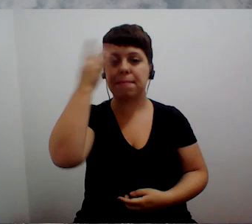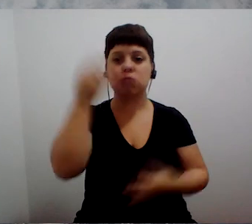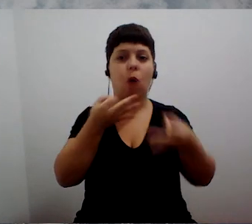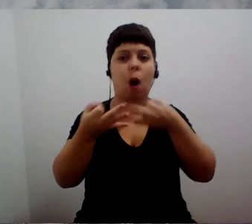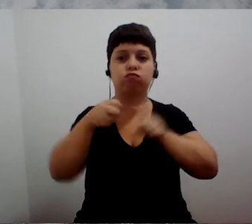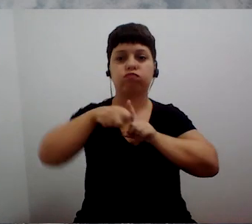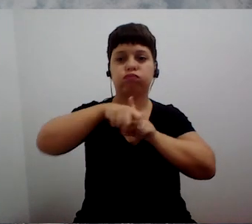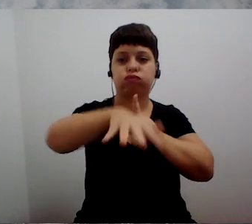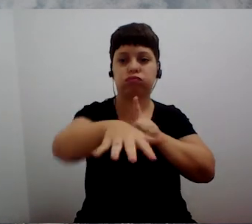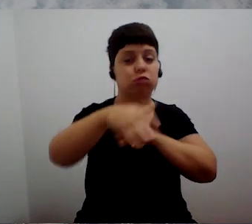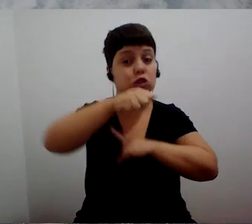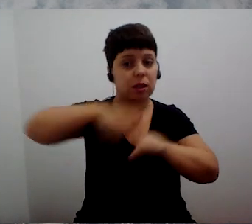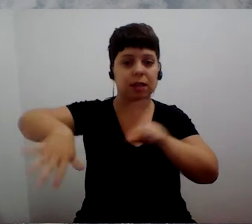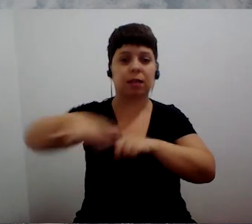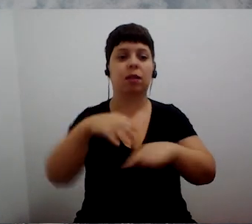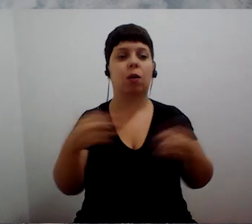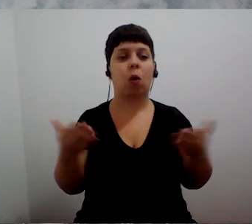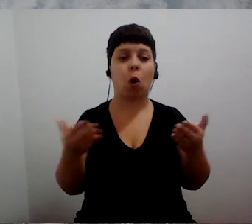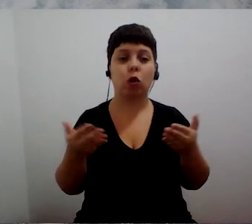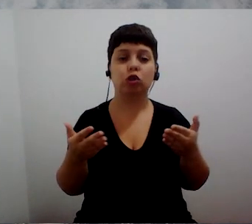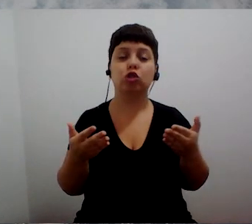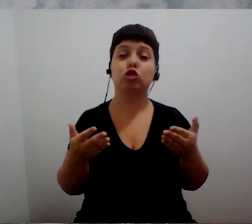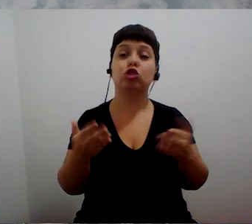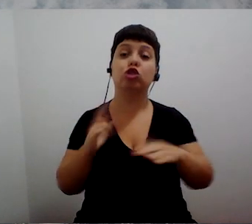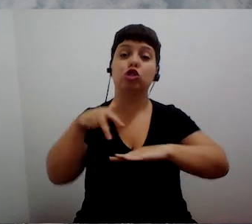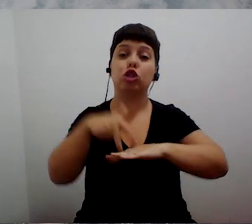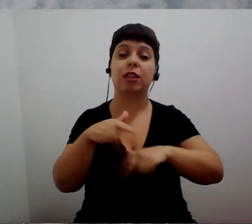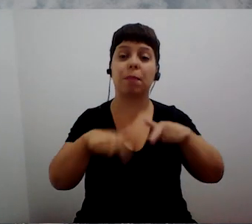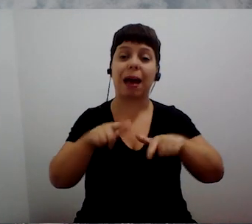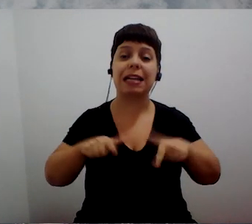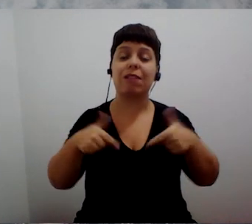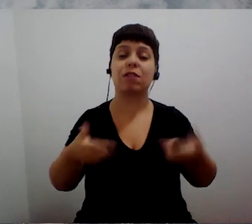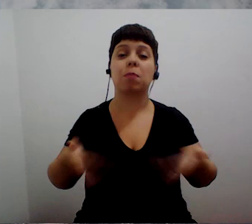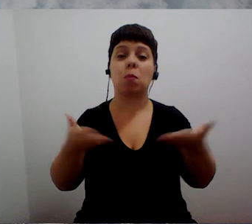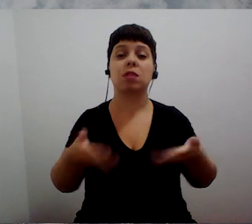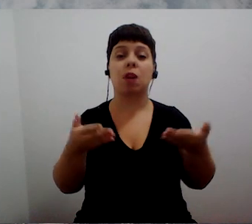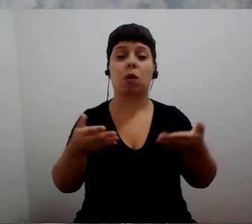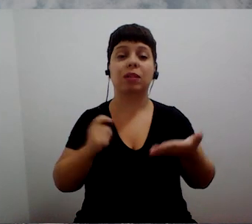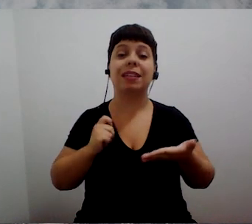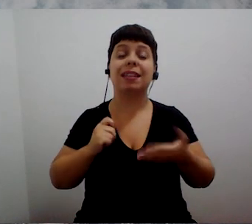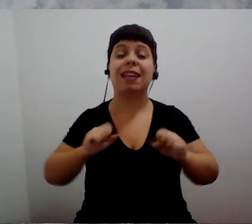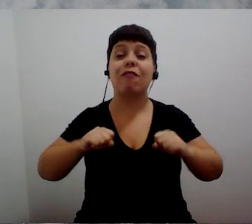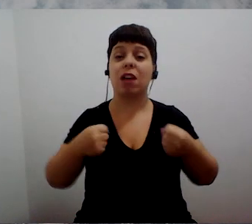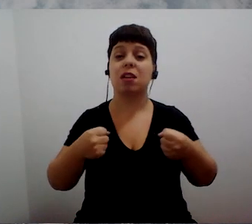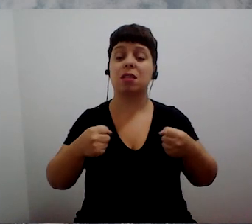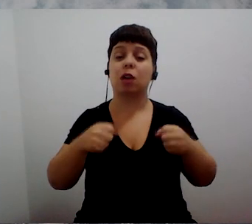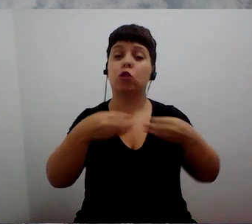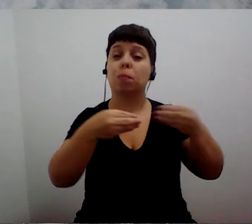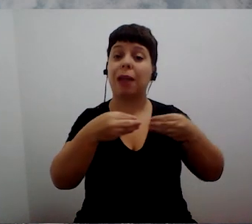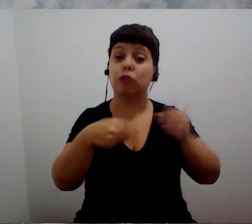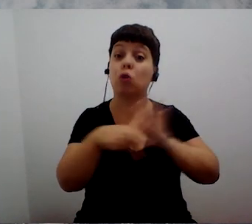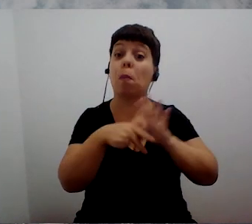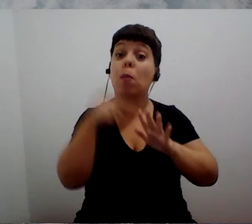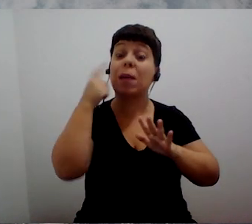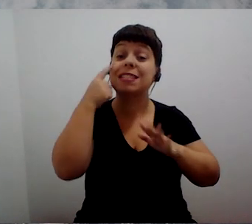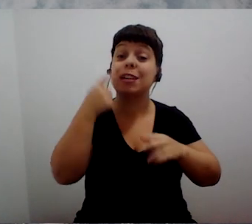geral. Atualmente é presidente da Plastivida, entidade que atua na promoção e defesa da imagem dos plásticos com foco na sustentabilidade, educação